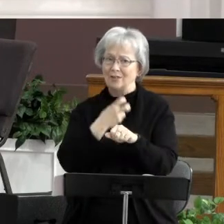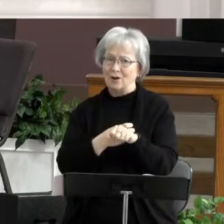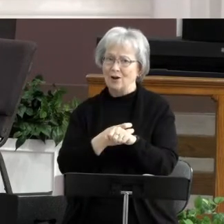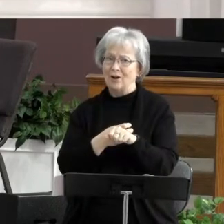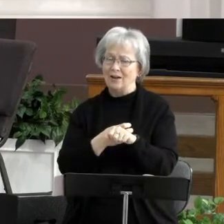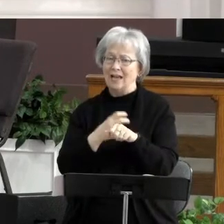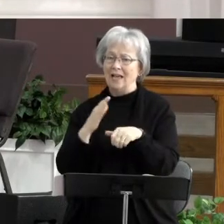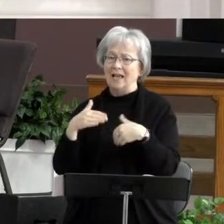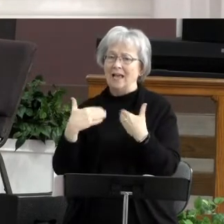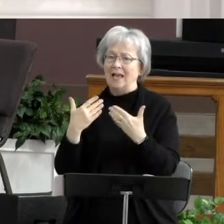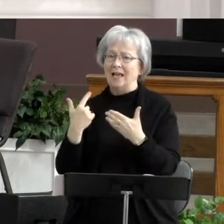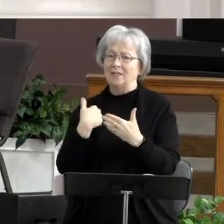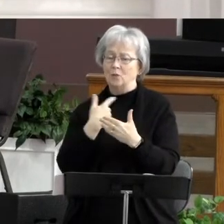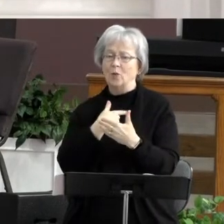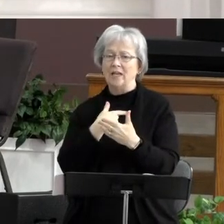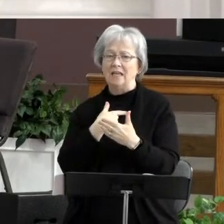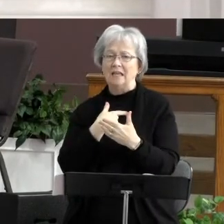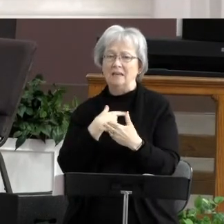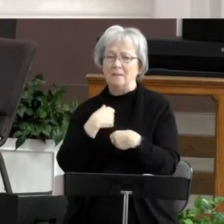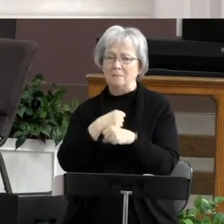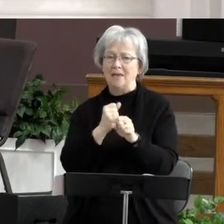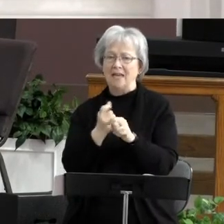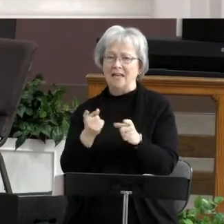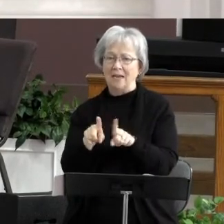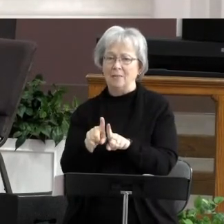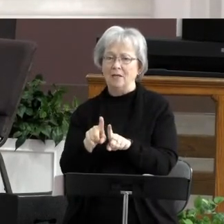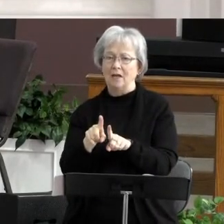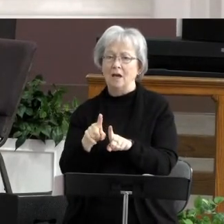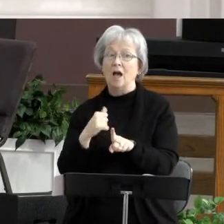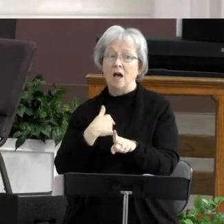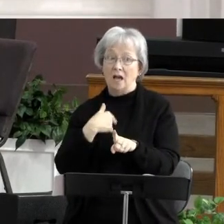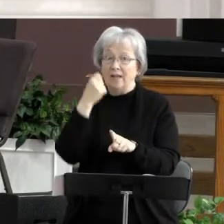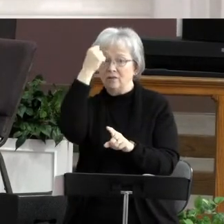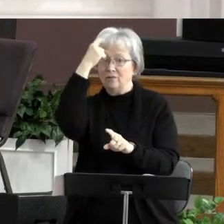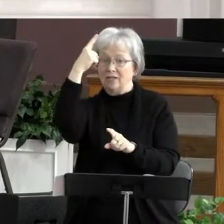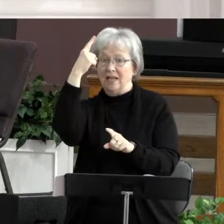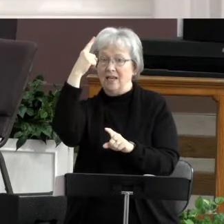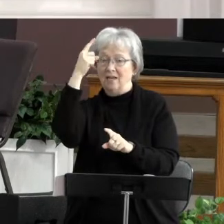I know firsthand what it feels like to be overcome with anxiety.